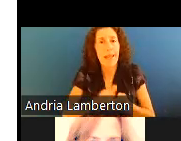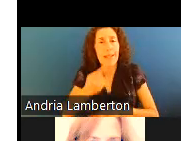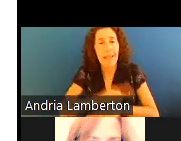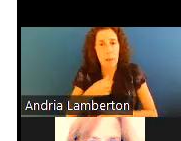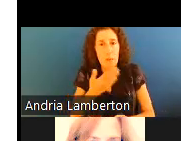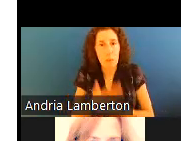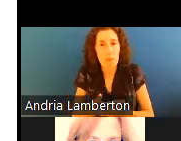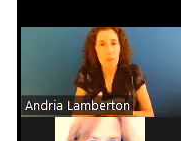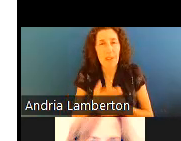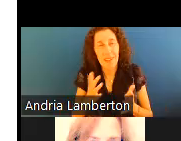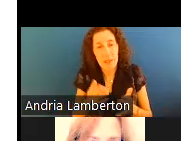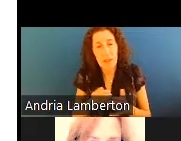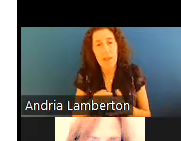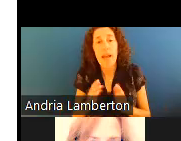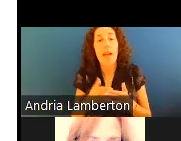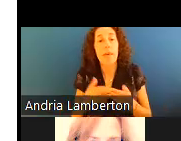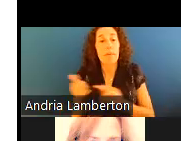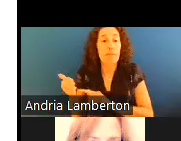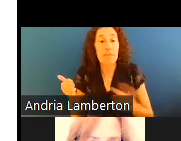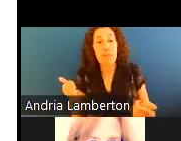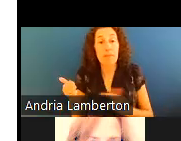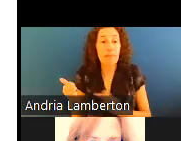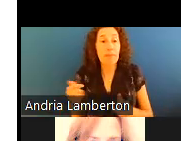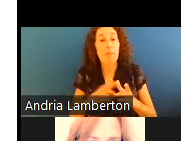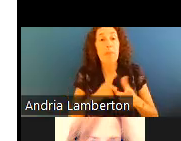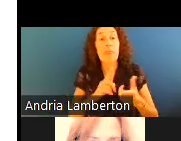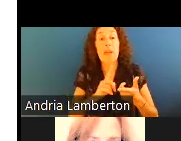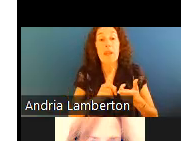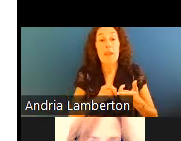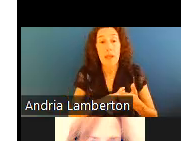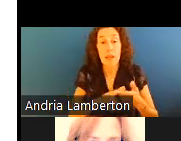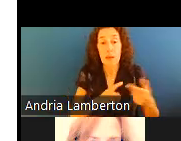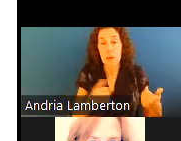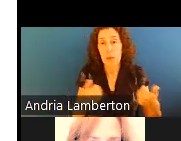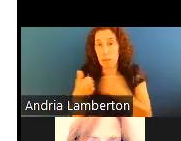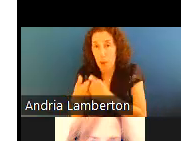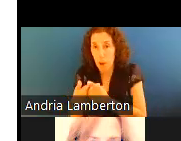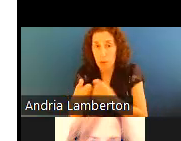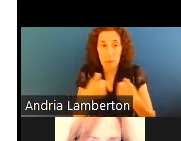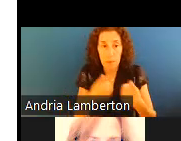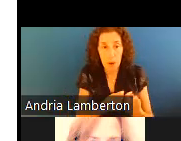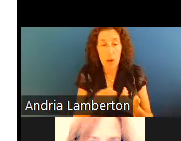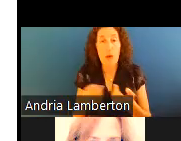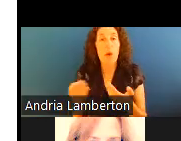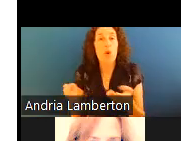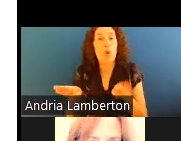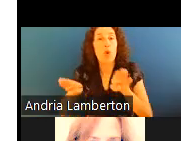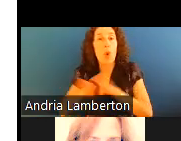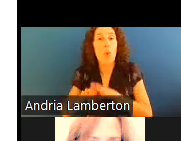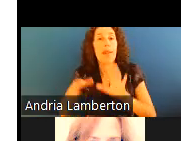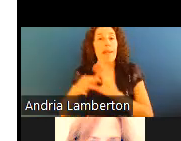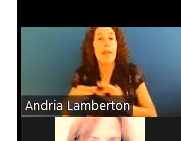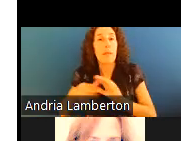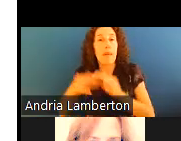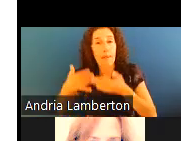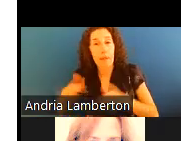deliberations, and verdict. Jury instructions are given at the beginning and the end of the trials. So